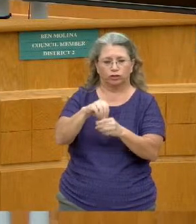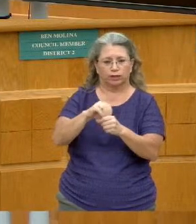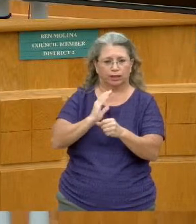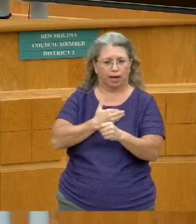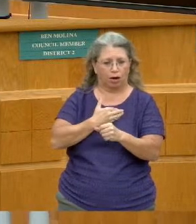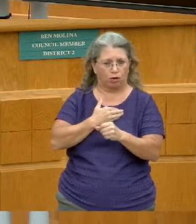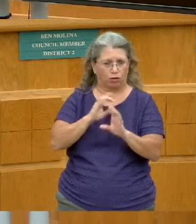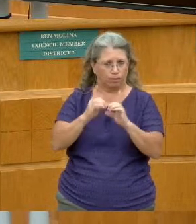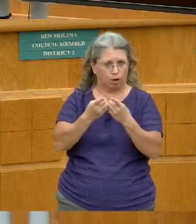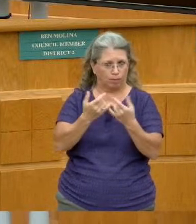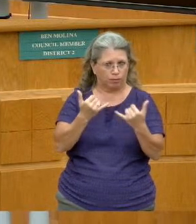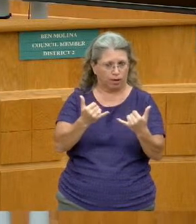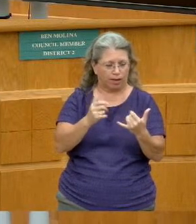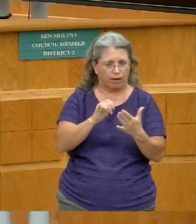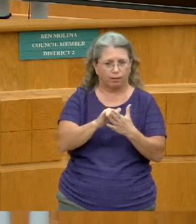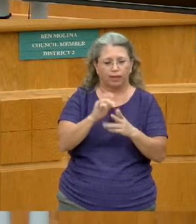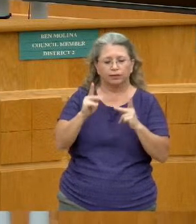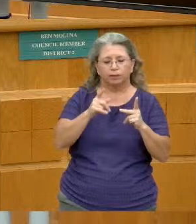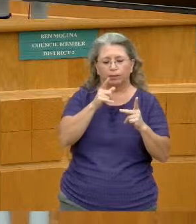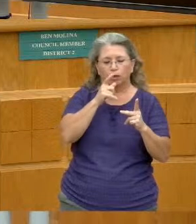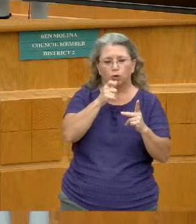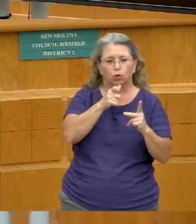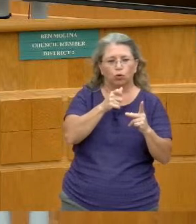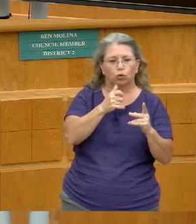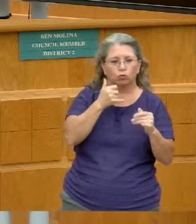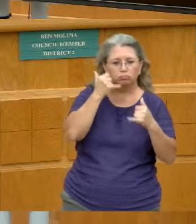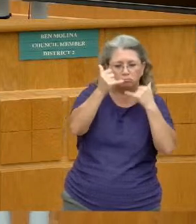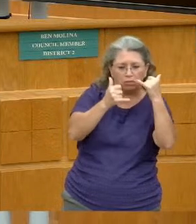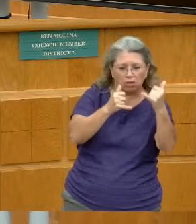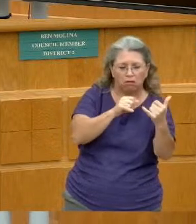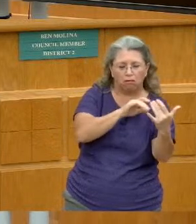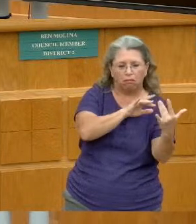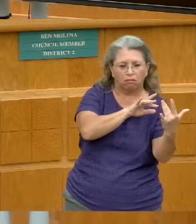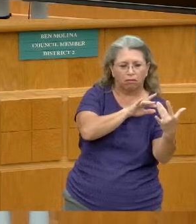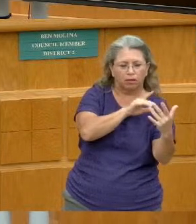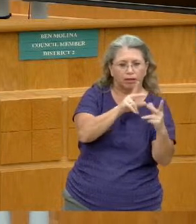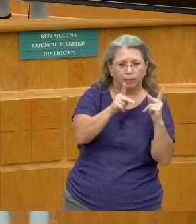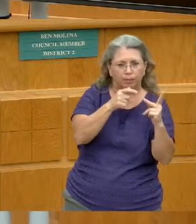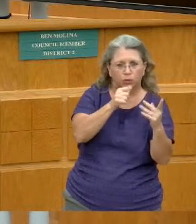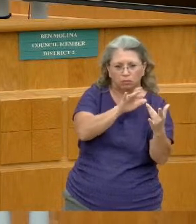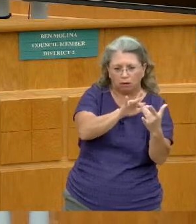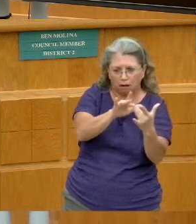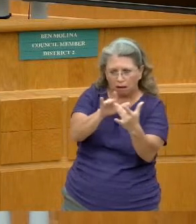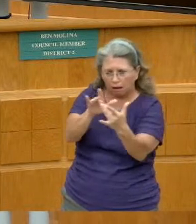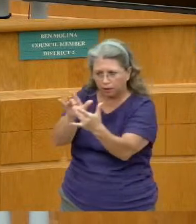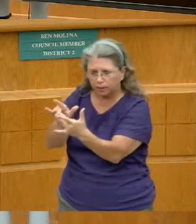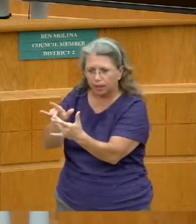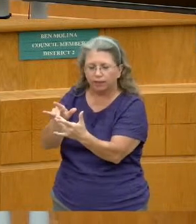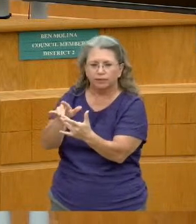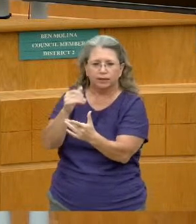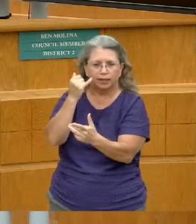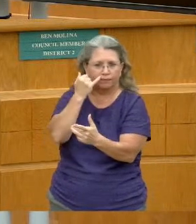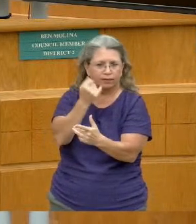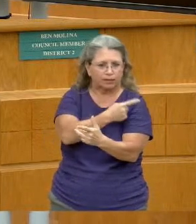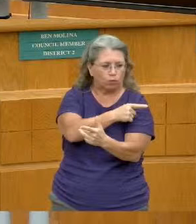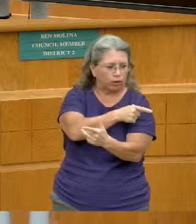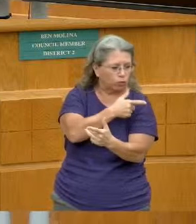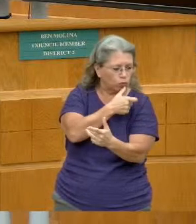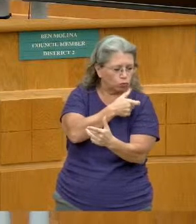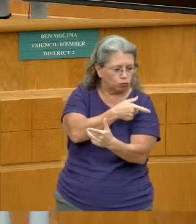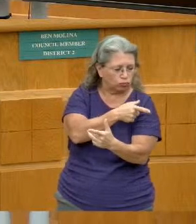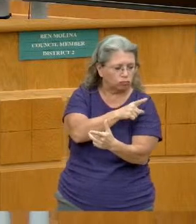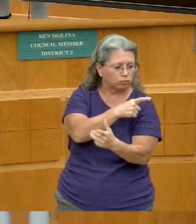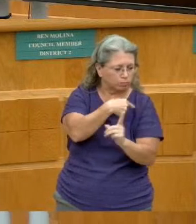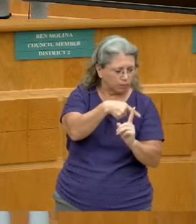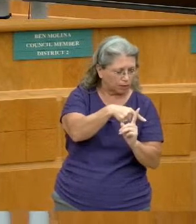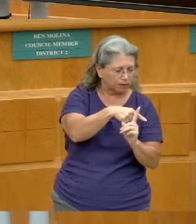health department, and we've reassigned staff from the organization to help with the tracing, and in addition to that, we're working with a